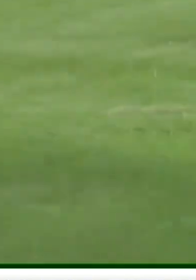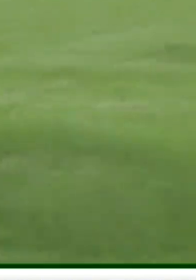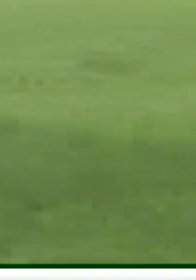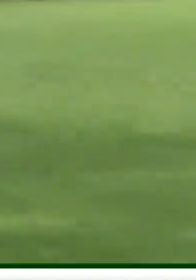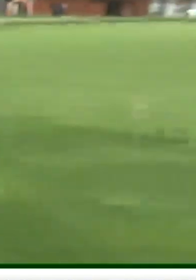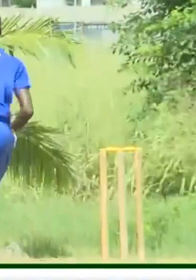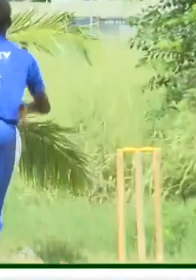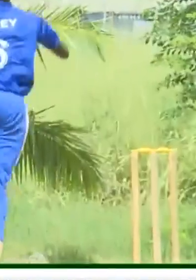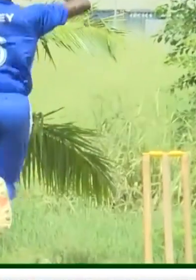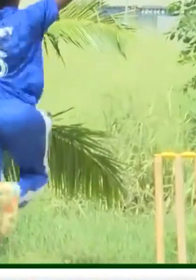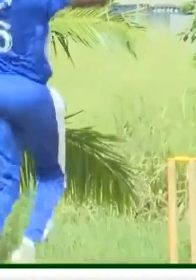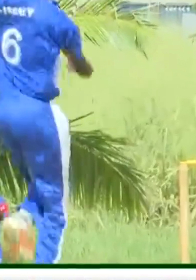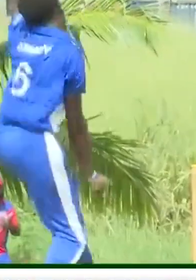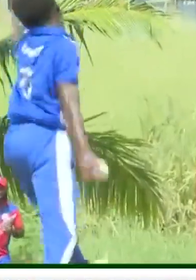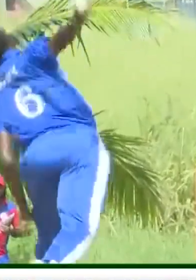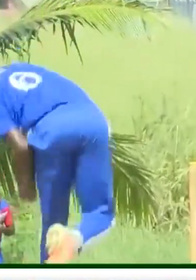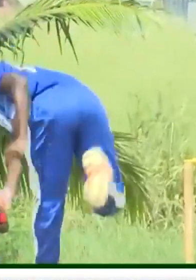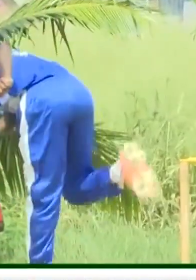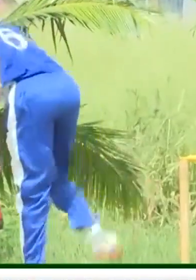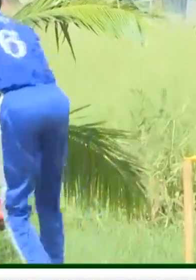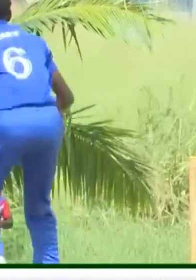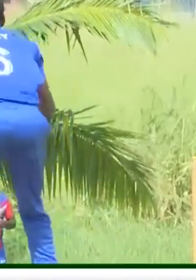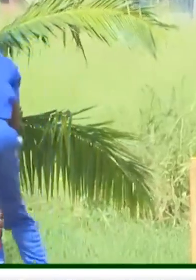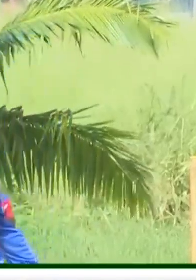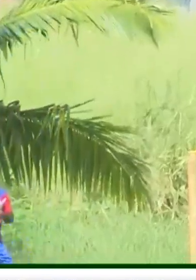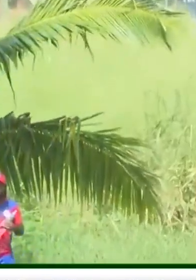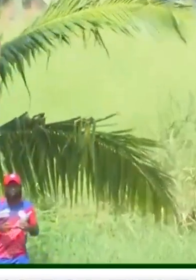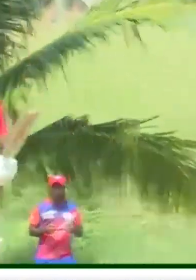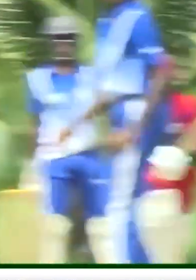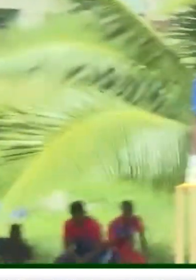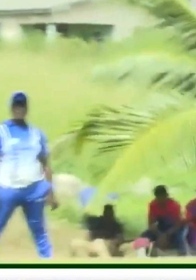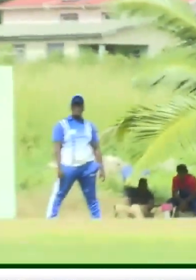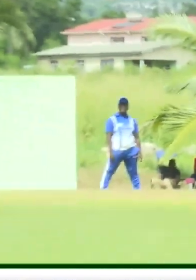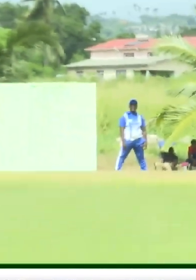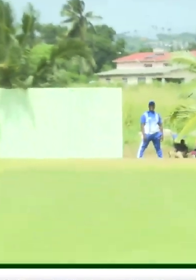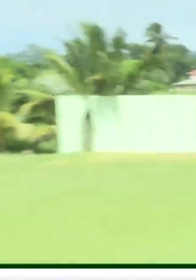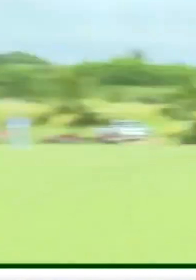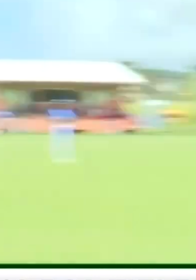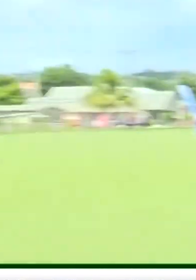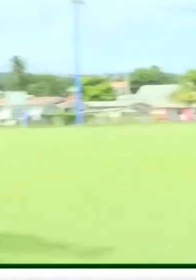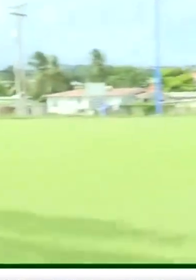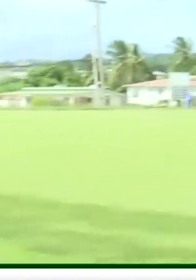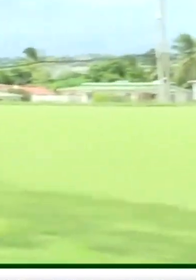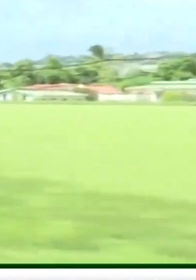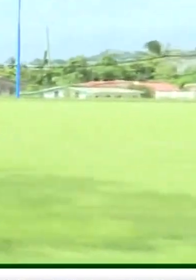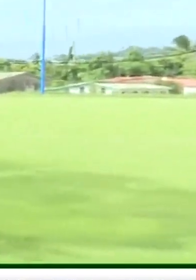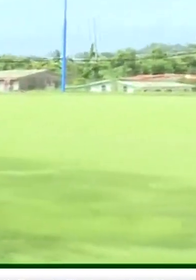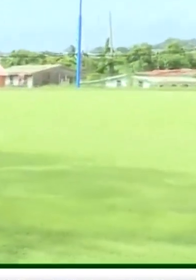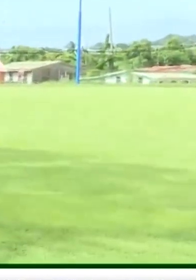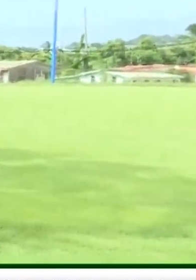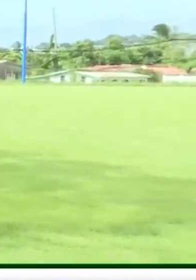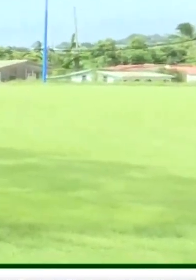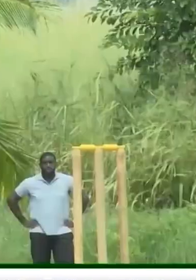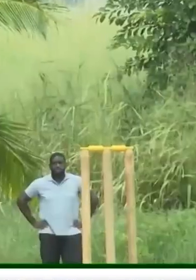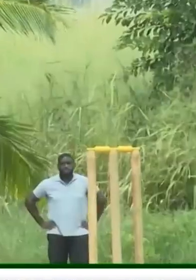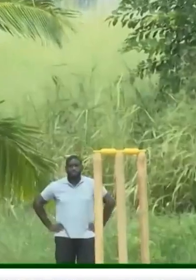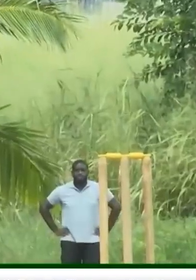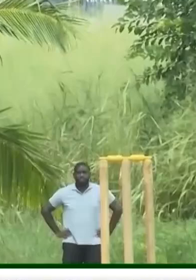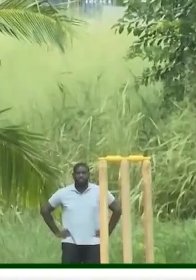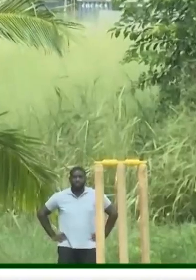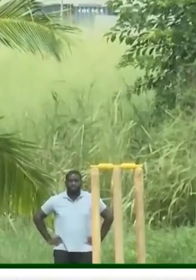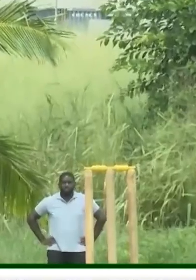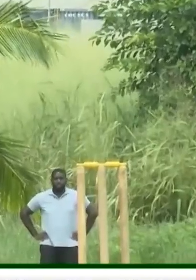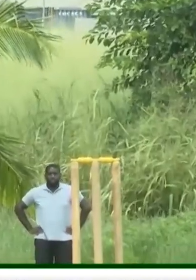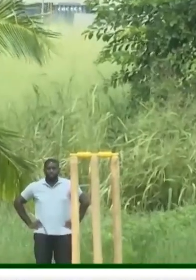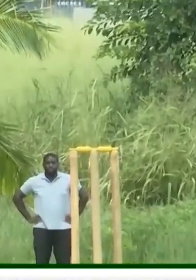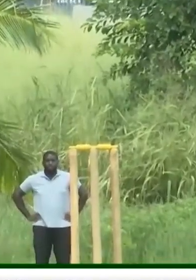4. Amy again, this time to Rashawn Hackett. He steps back and launches over Lawan for a maximum. Clark